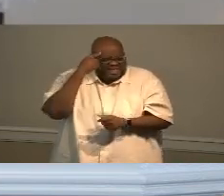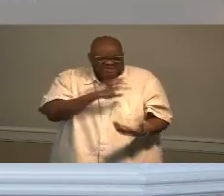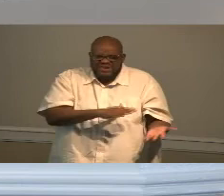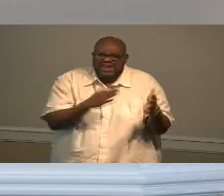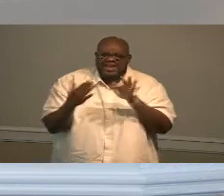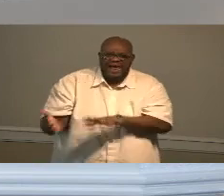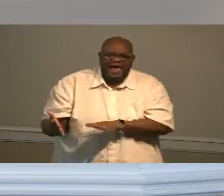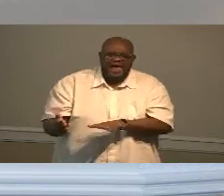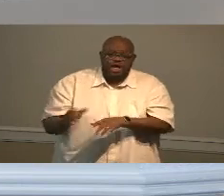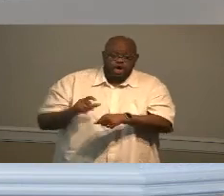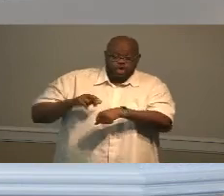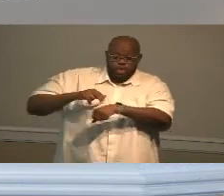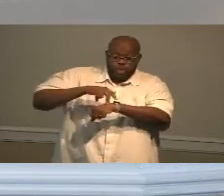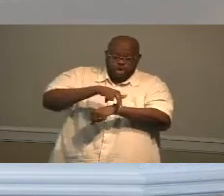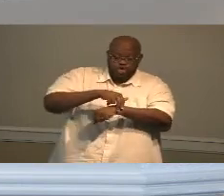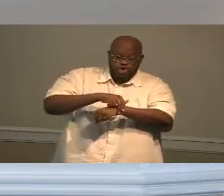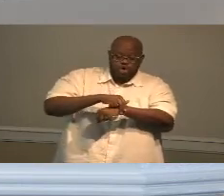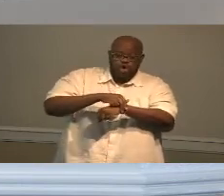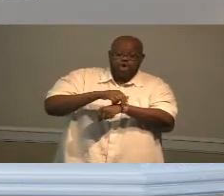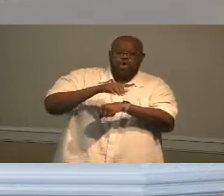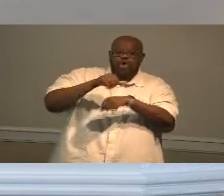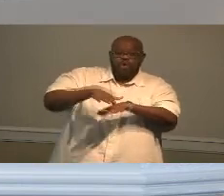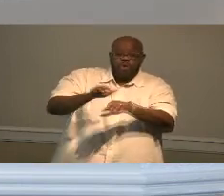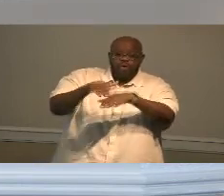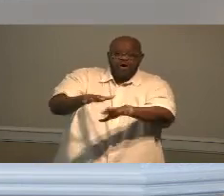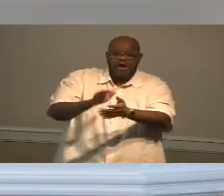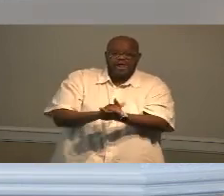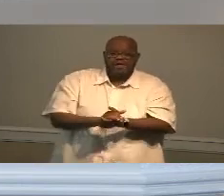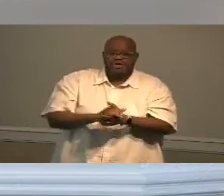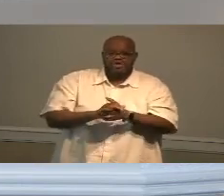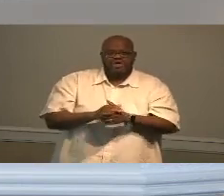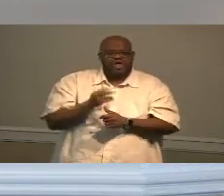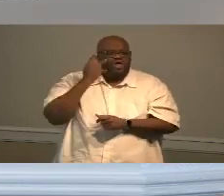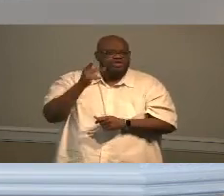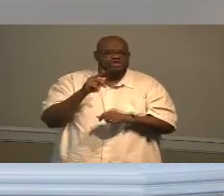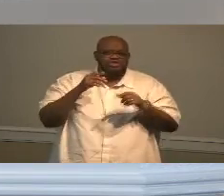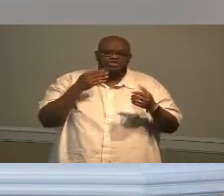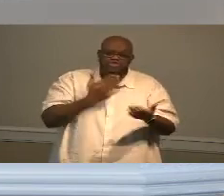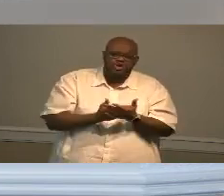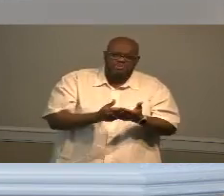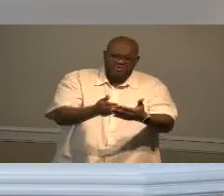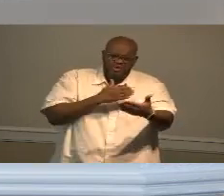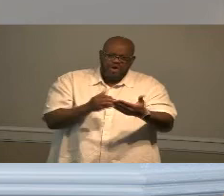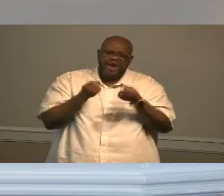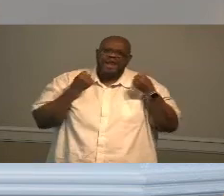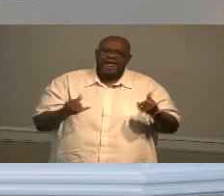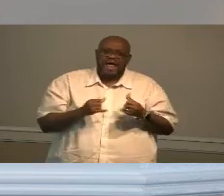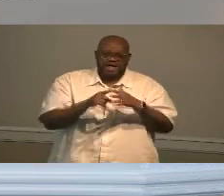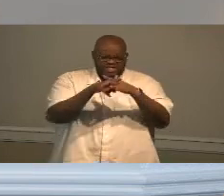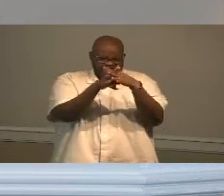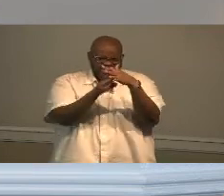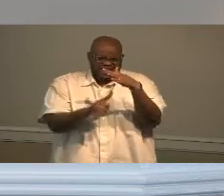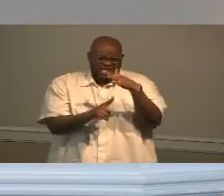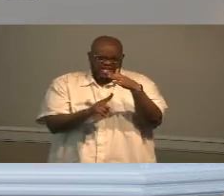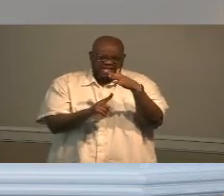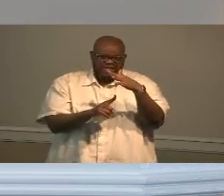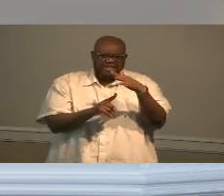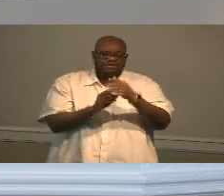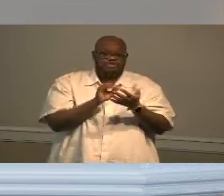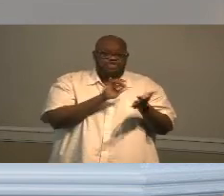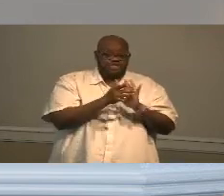defied gravity. When it was going well, it was going well, but now he's sinking. He took his eyes off Jesus.